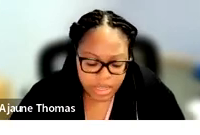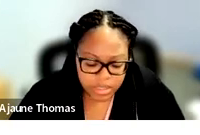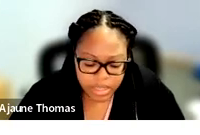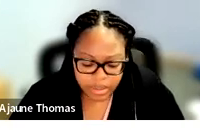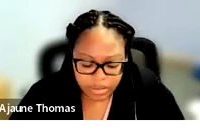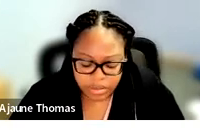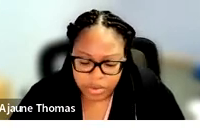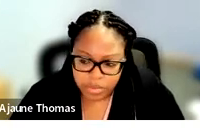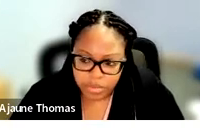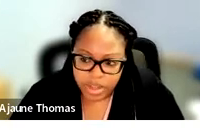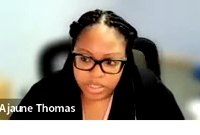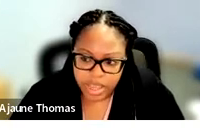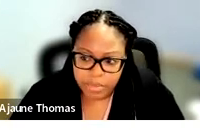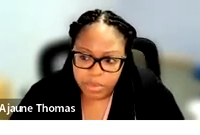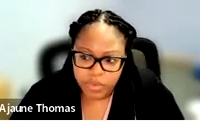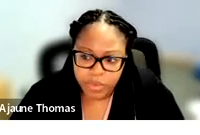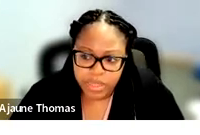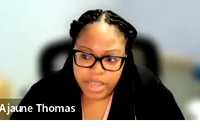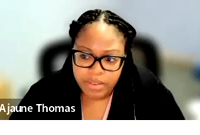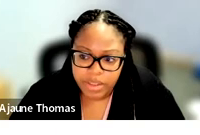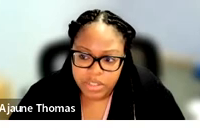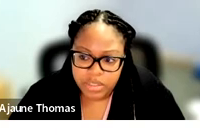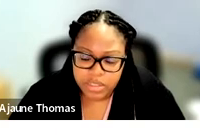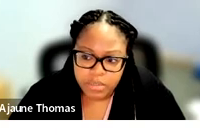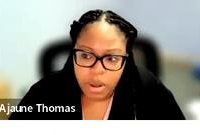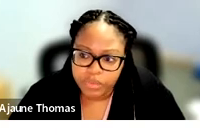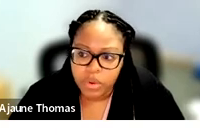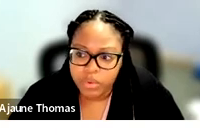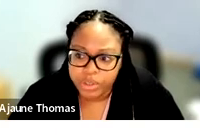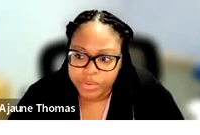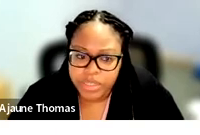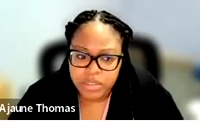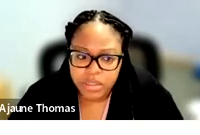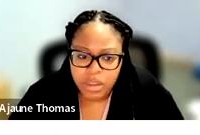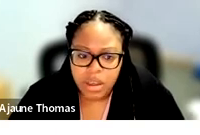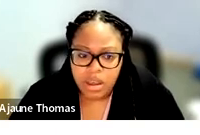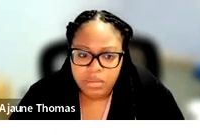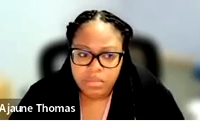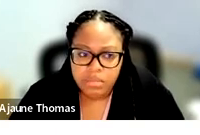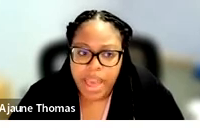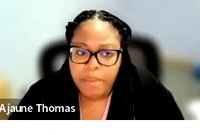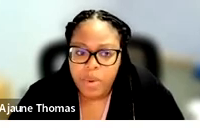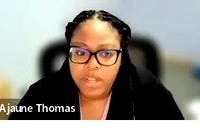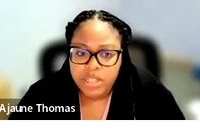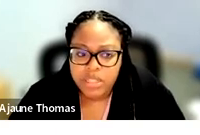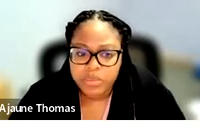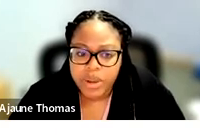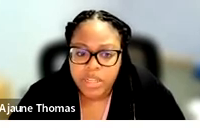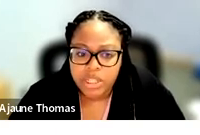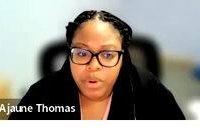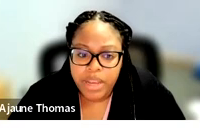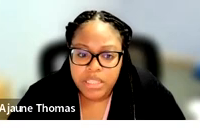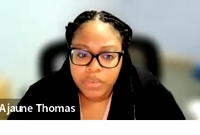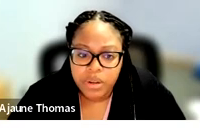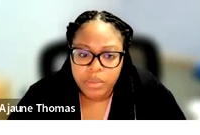different things that your watch is capable of doing that's kind of like a smaller phone on your wrist. The Apple Watches